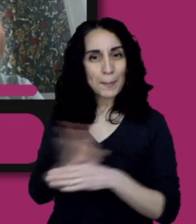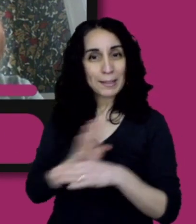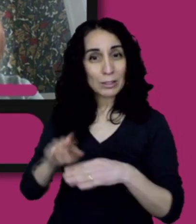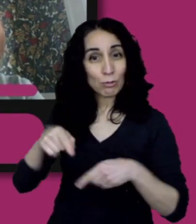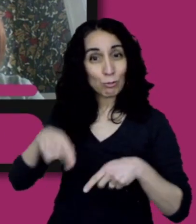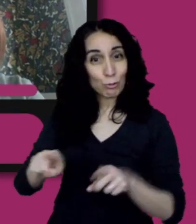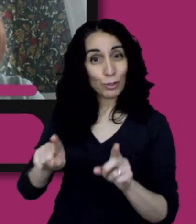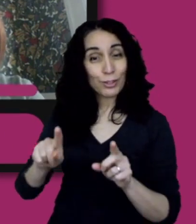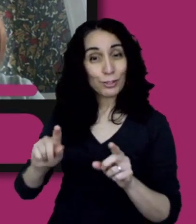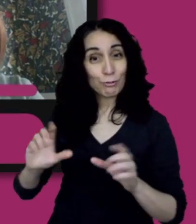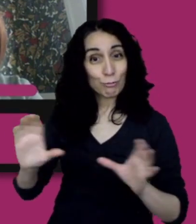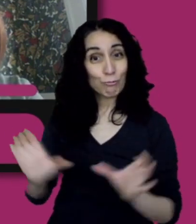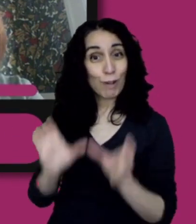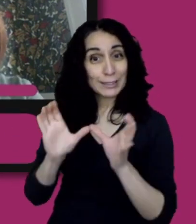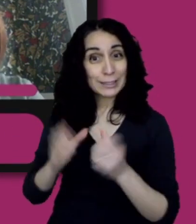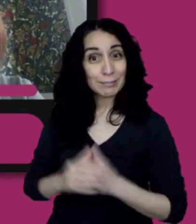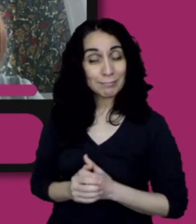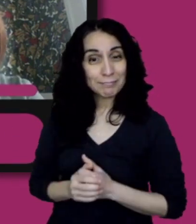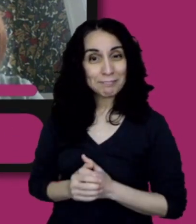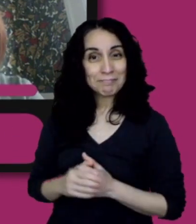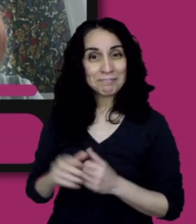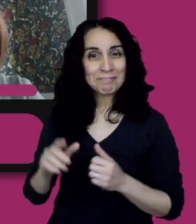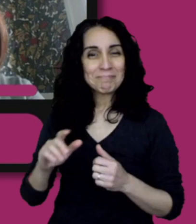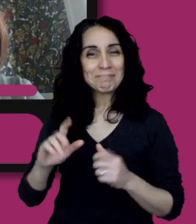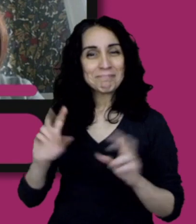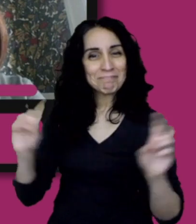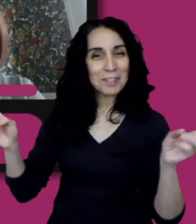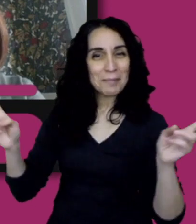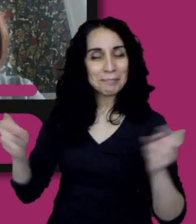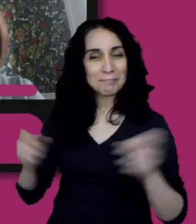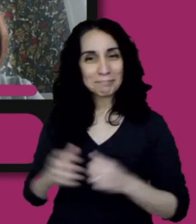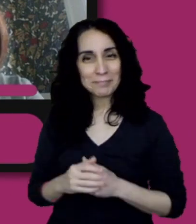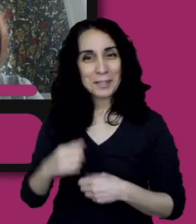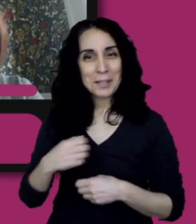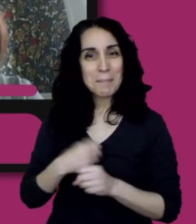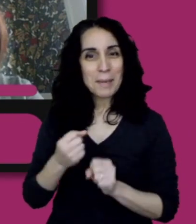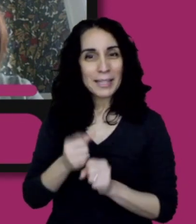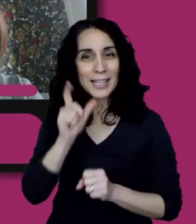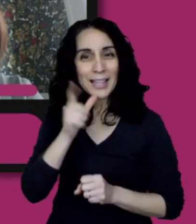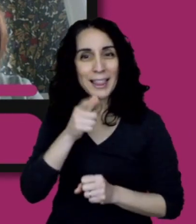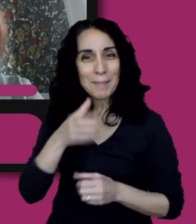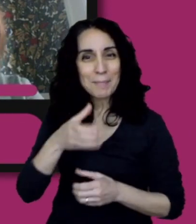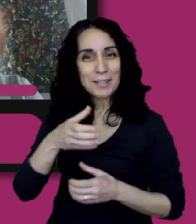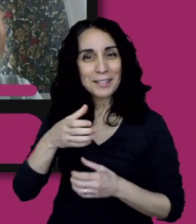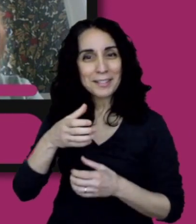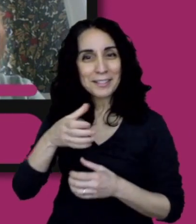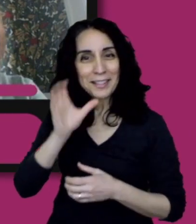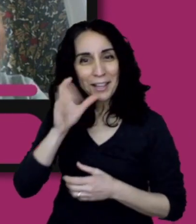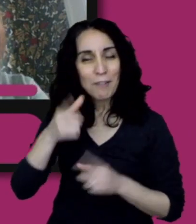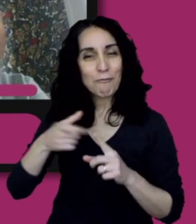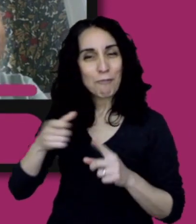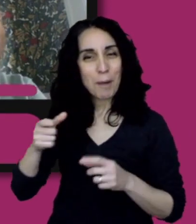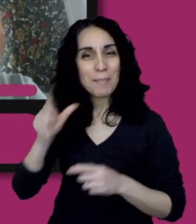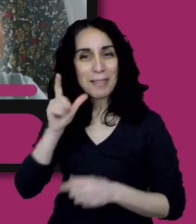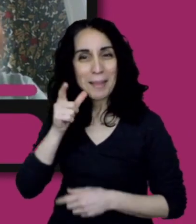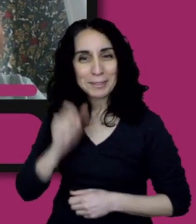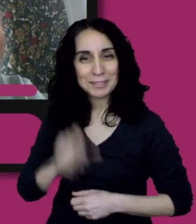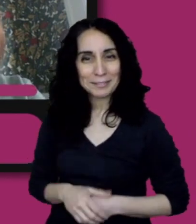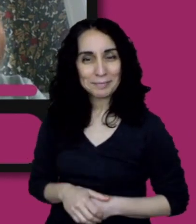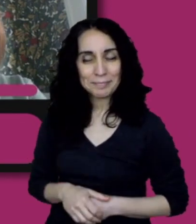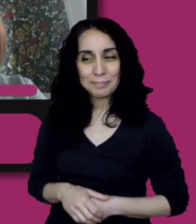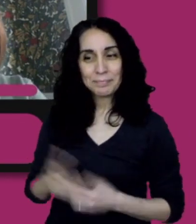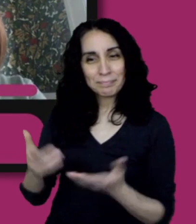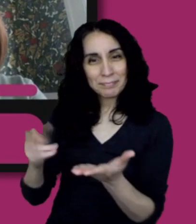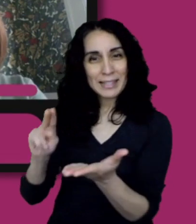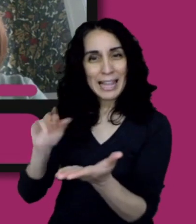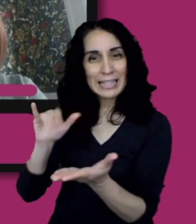a business during this crisis, making lemonade from lemons. And so Nancy, if you could just tell us a little bit about who